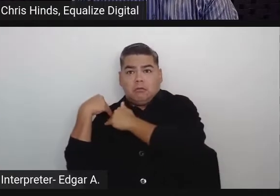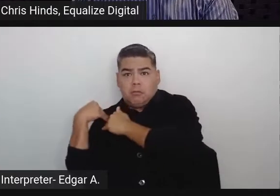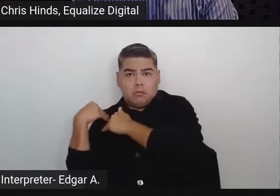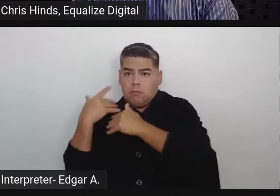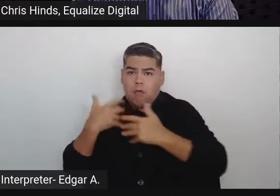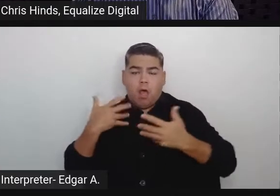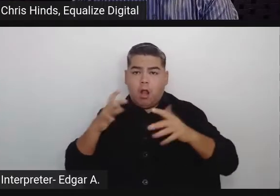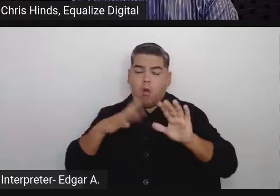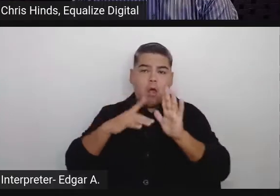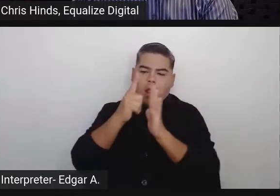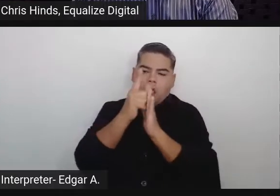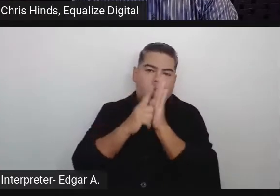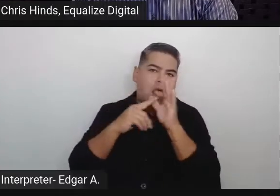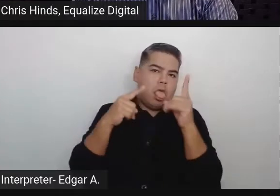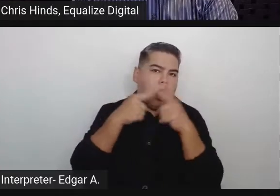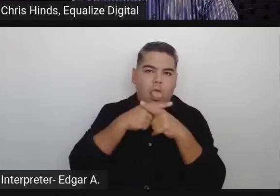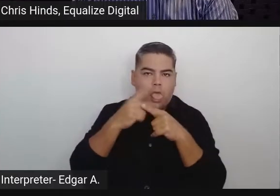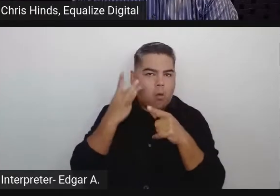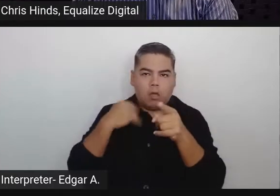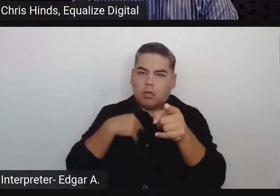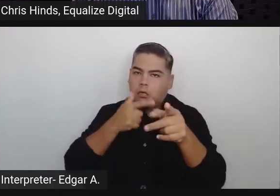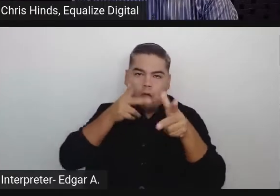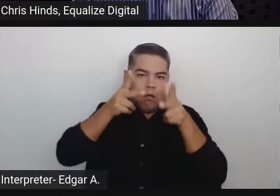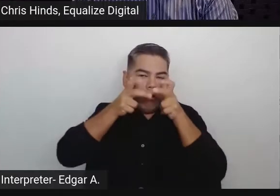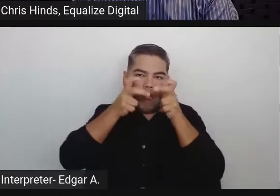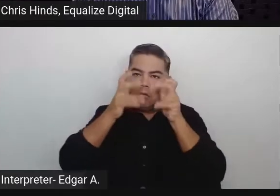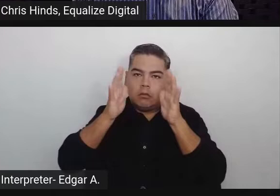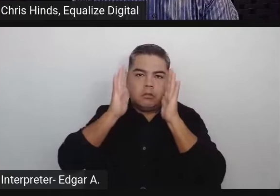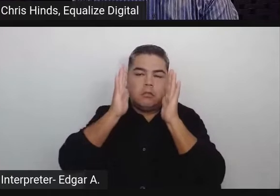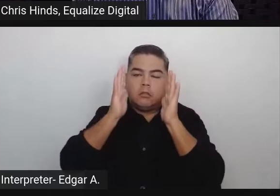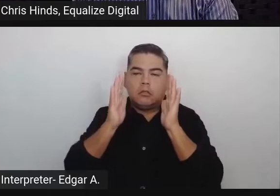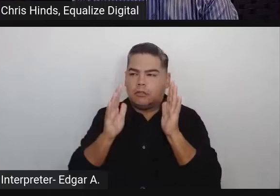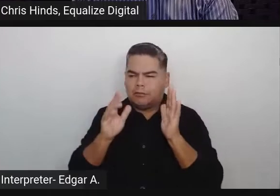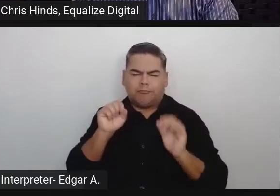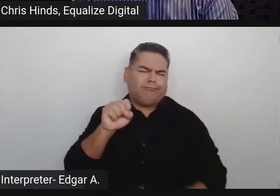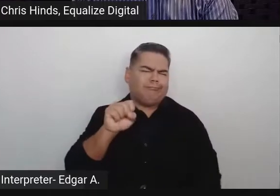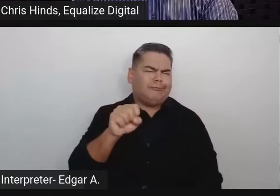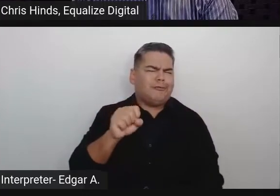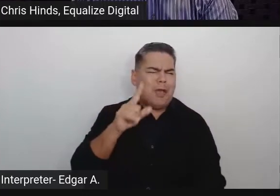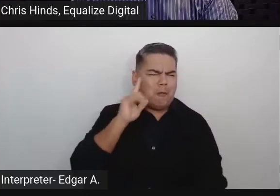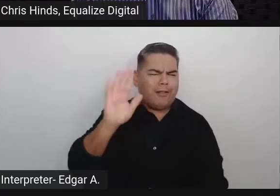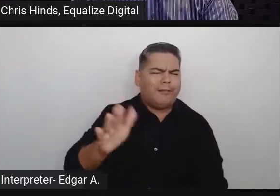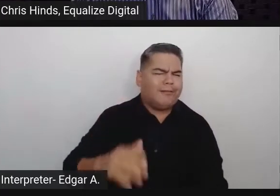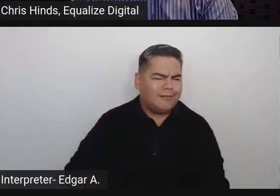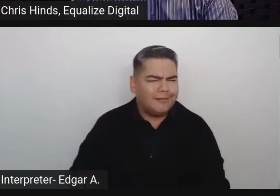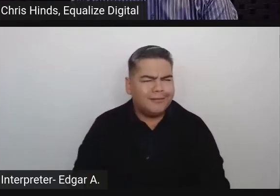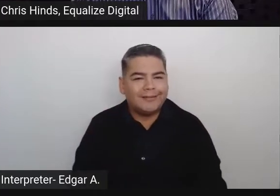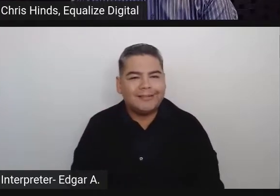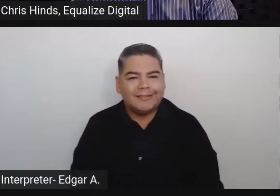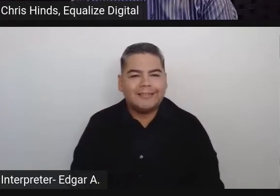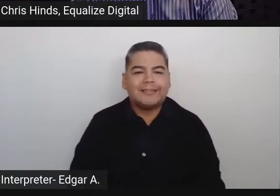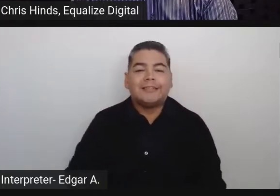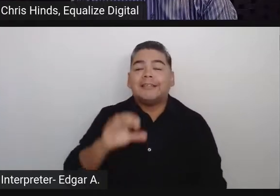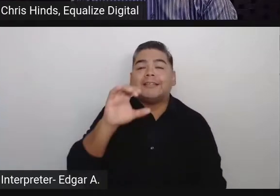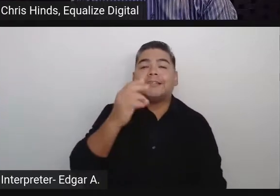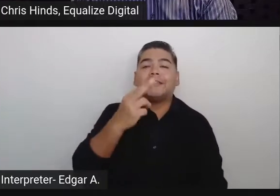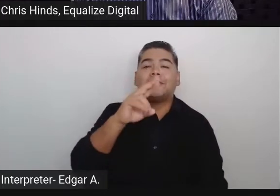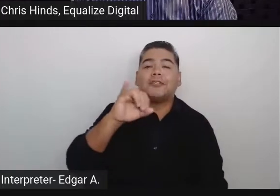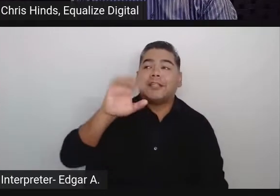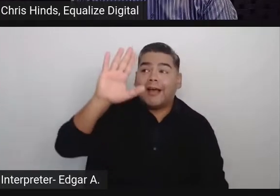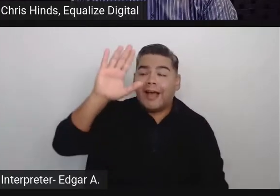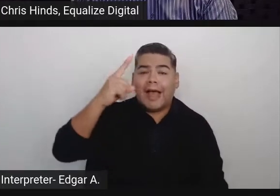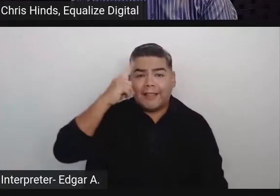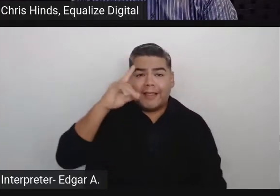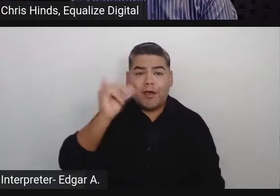risk because you're not listening, you know? So yeah, I will absolutely do that. I think that's also just sign the paper.